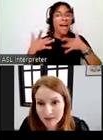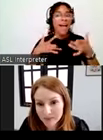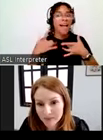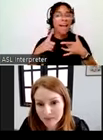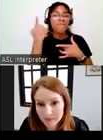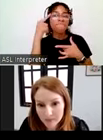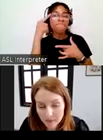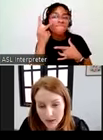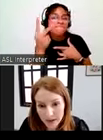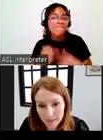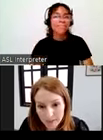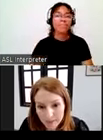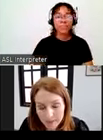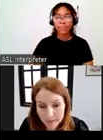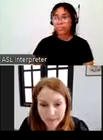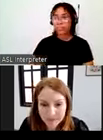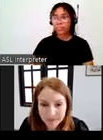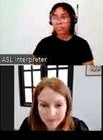about?